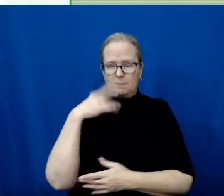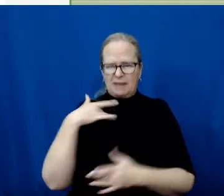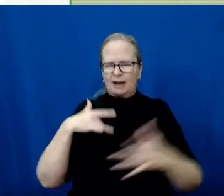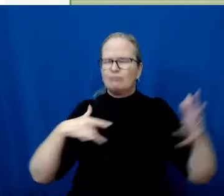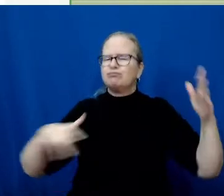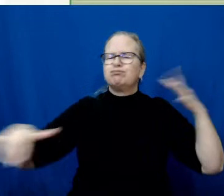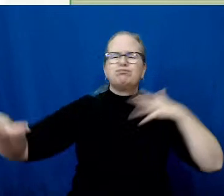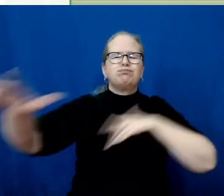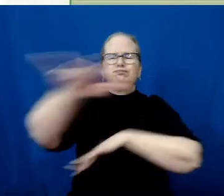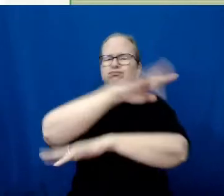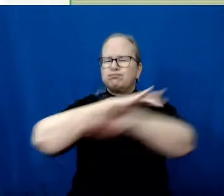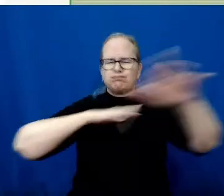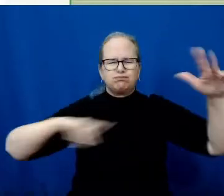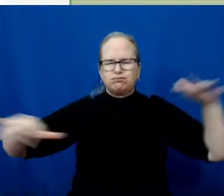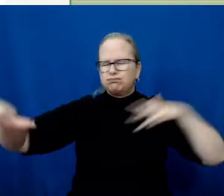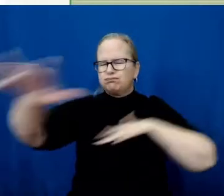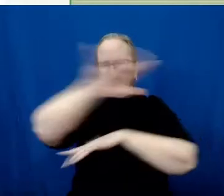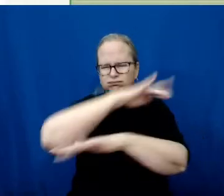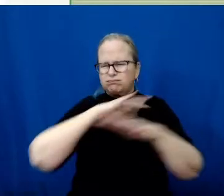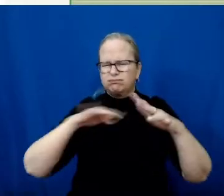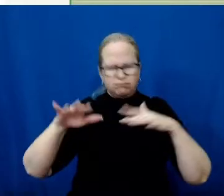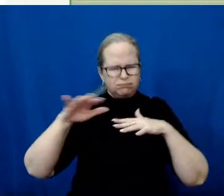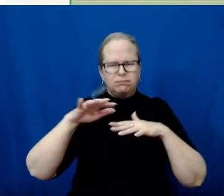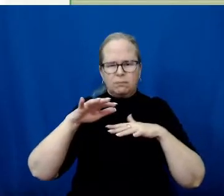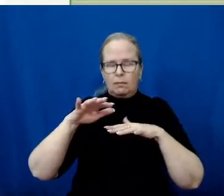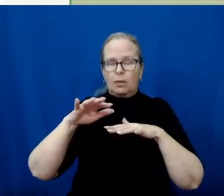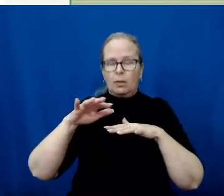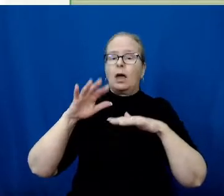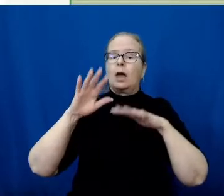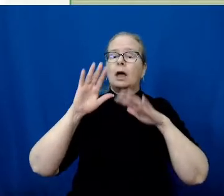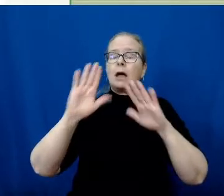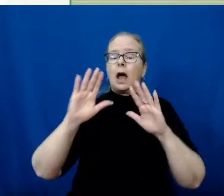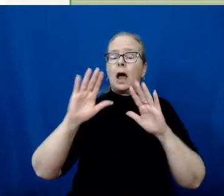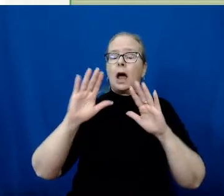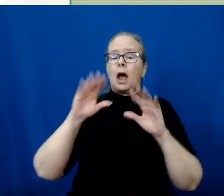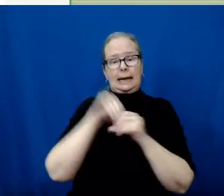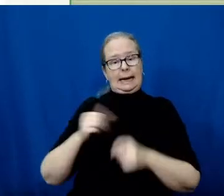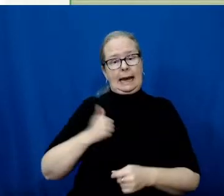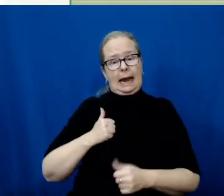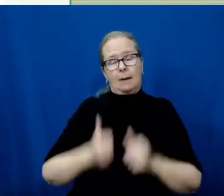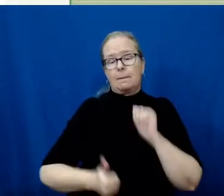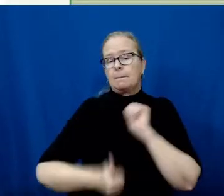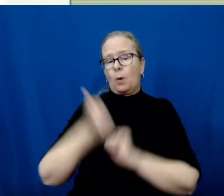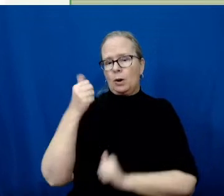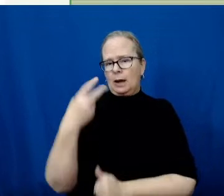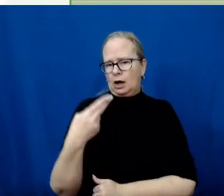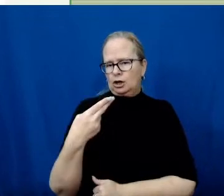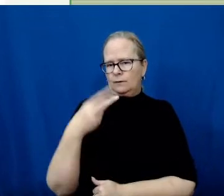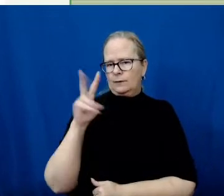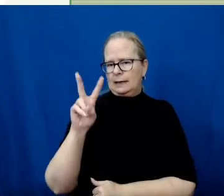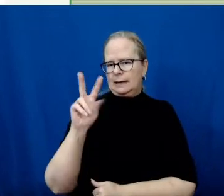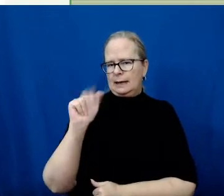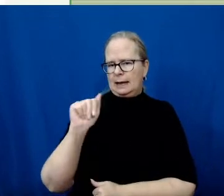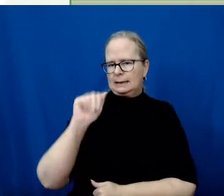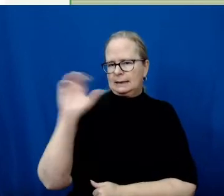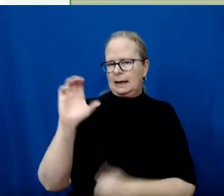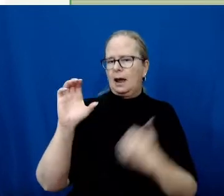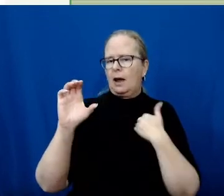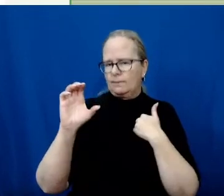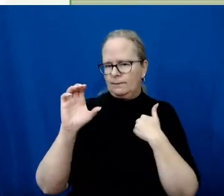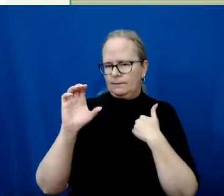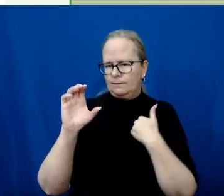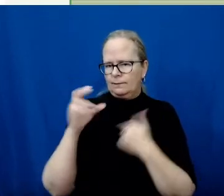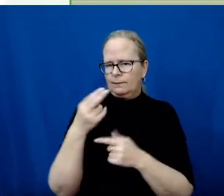HVAC systems, which is the heating, ventilation, air conditioning system, are air-based, which means you're going to have a furnace. For those that